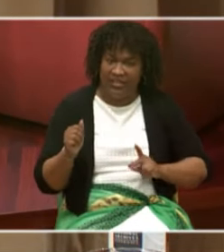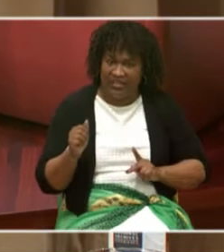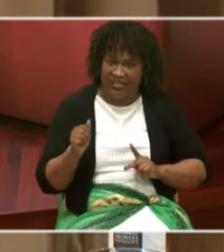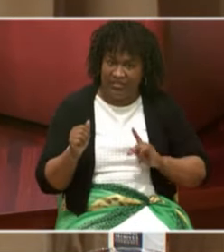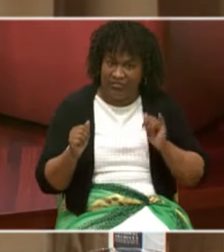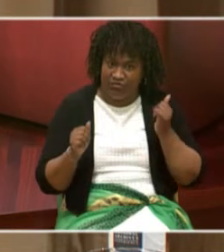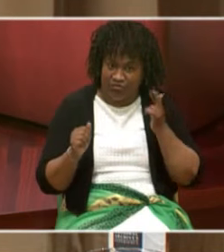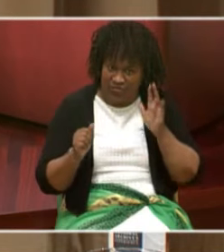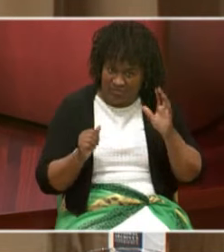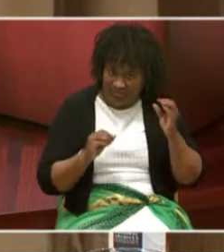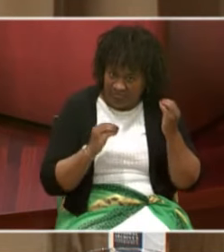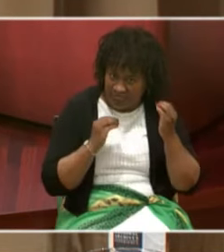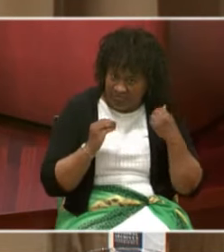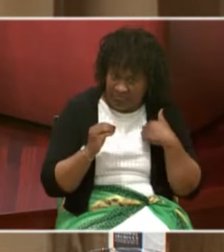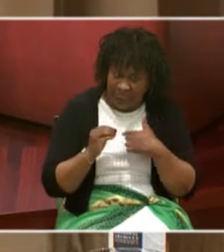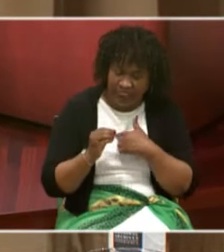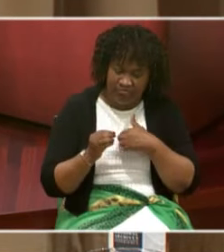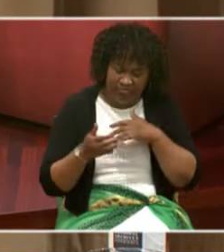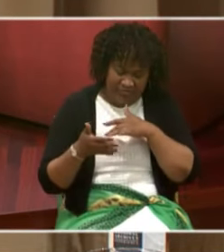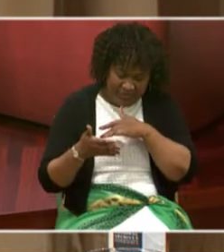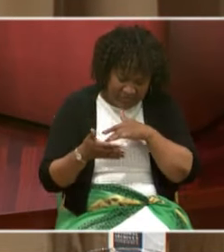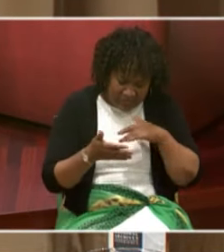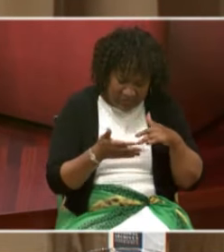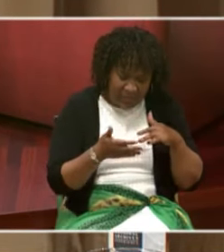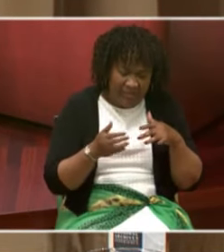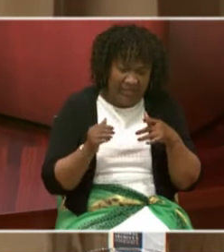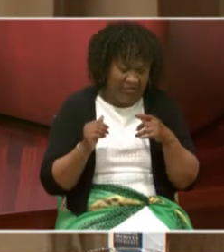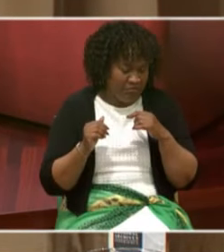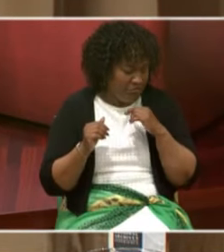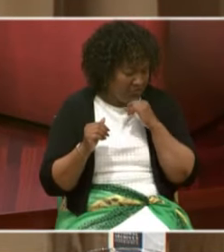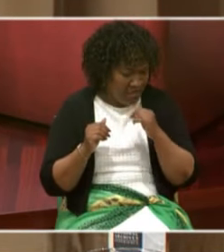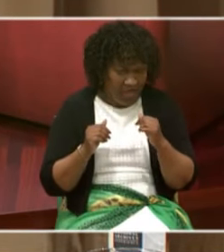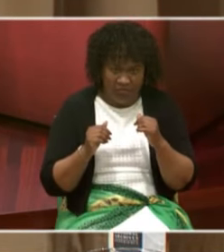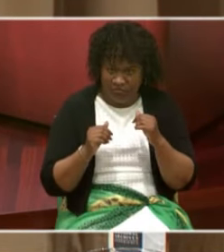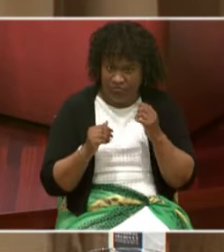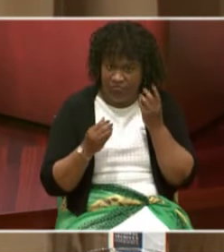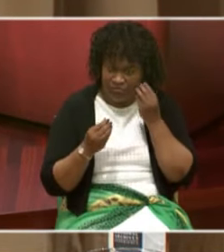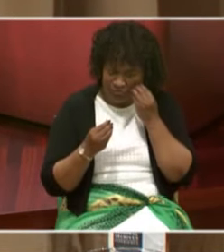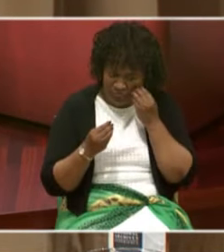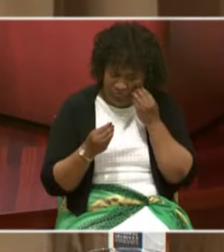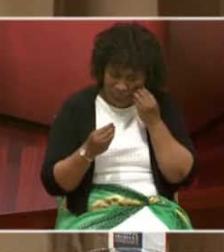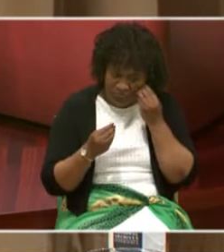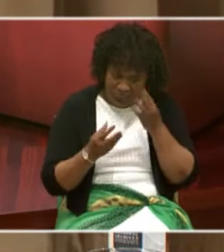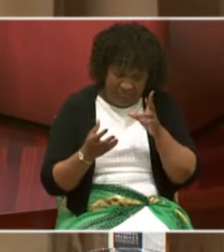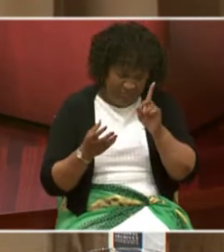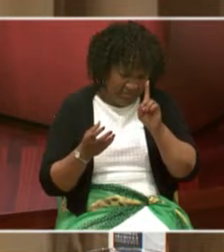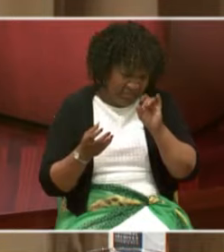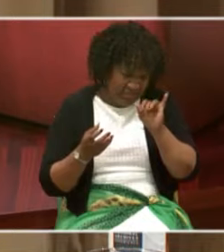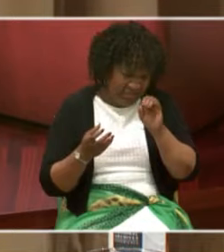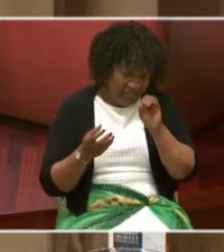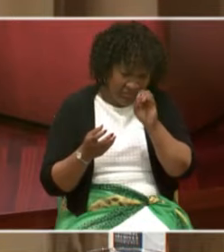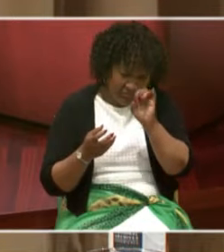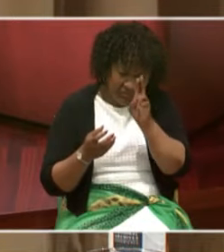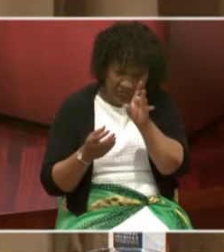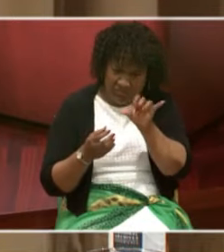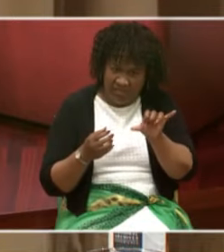there. And we got back out on the front line. We had to do it. If we didn't do it,